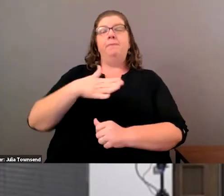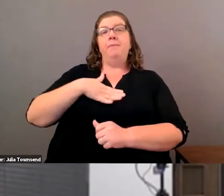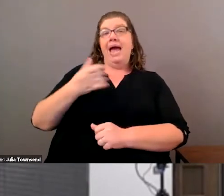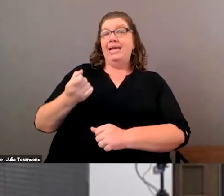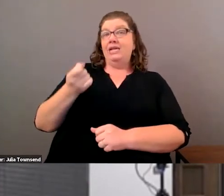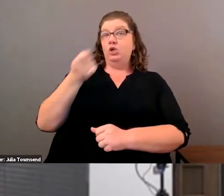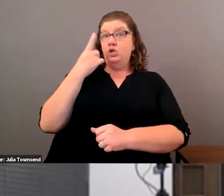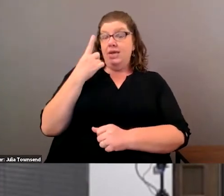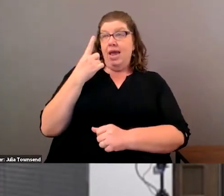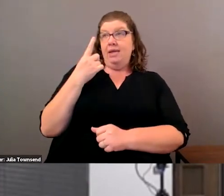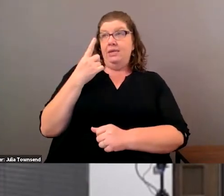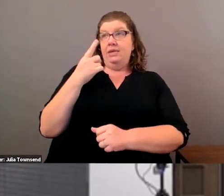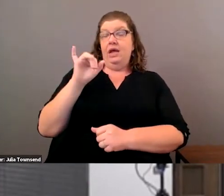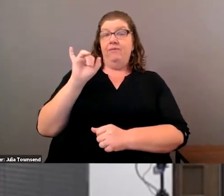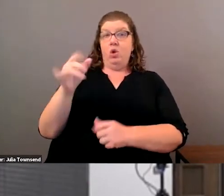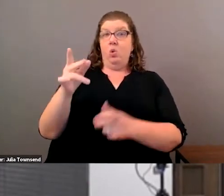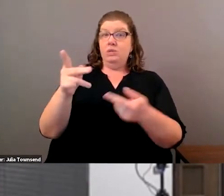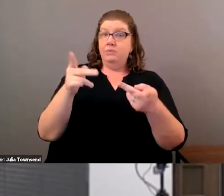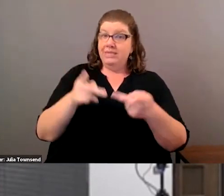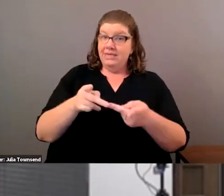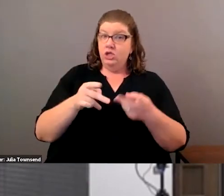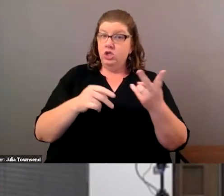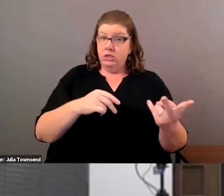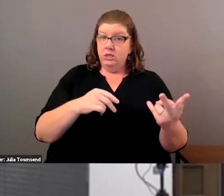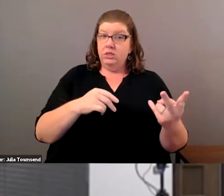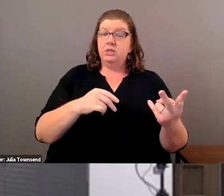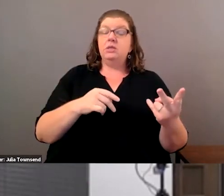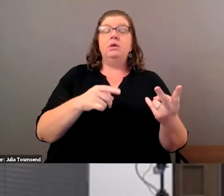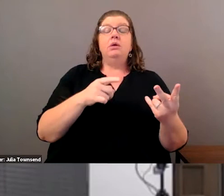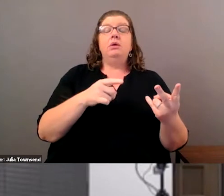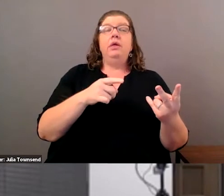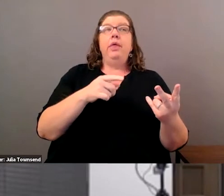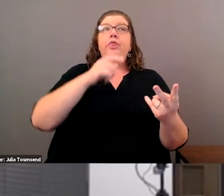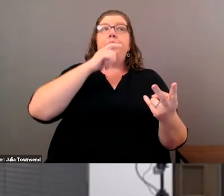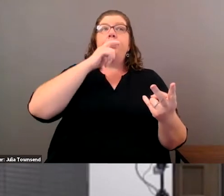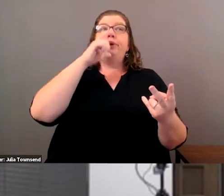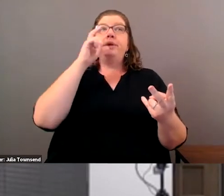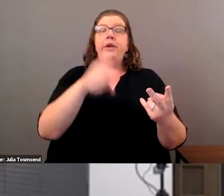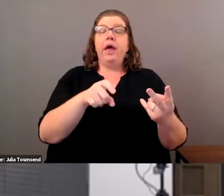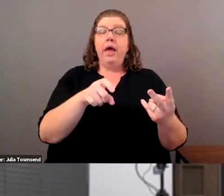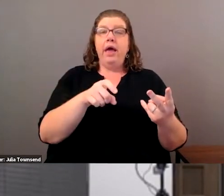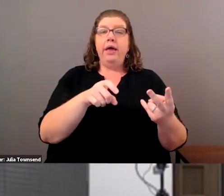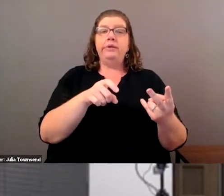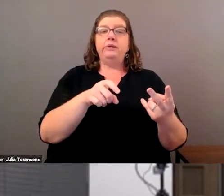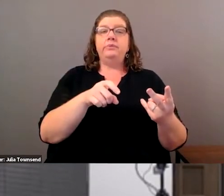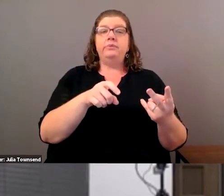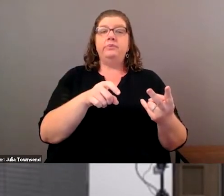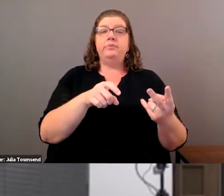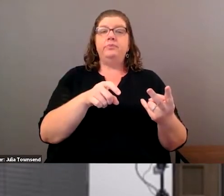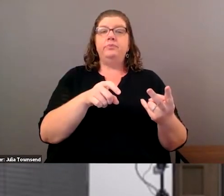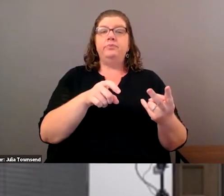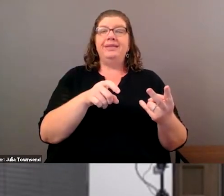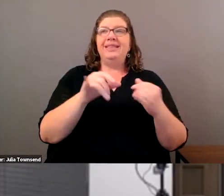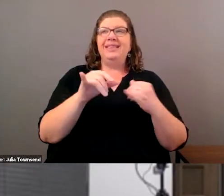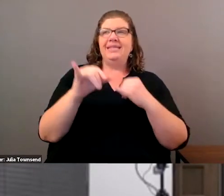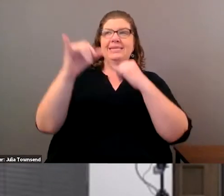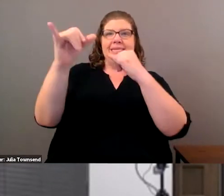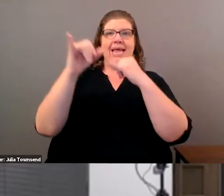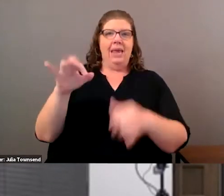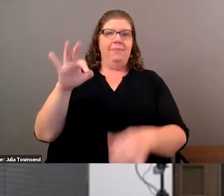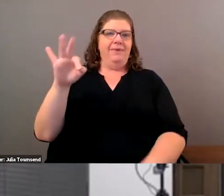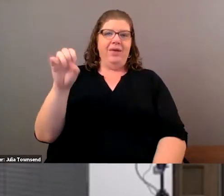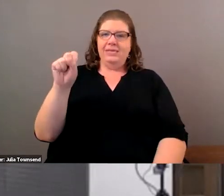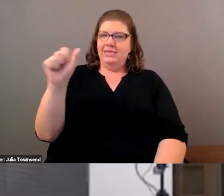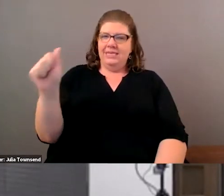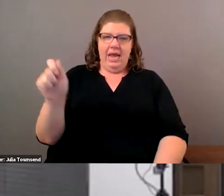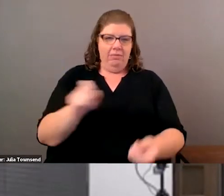of these positions, though, is they're not necessarily occupying that same space as FSA,